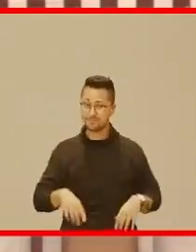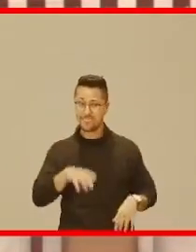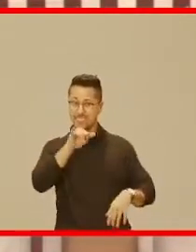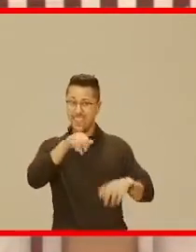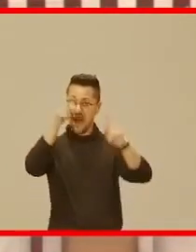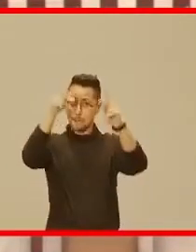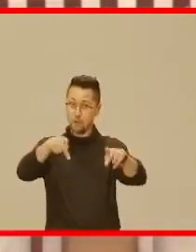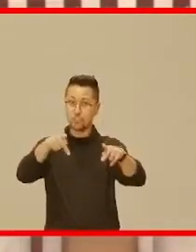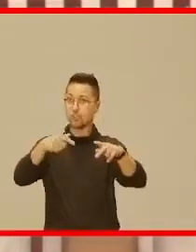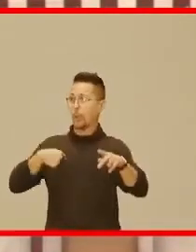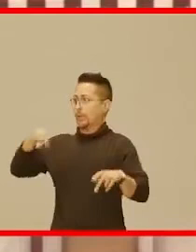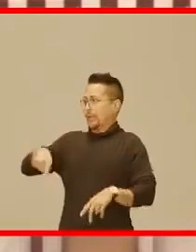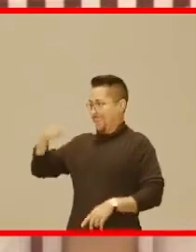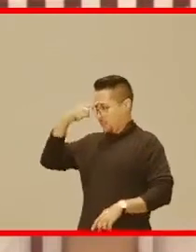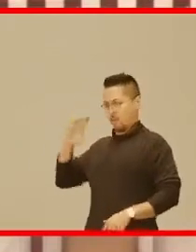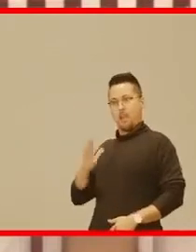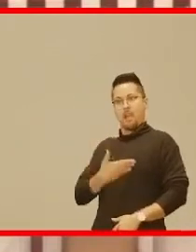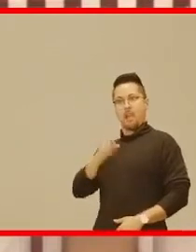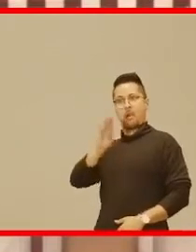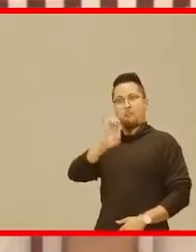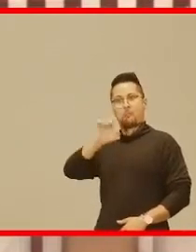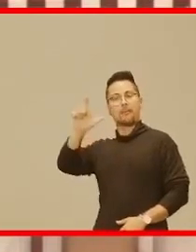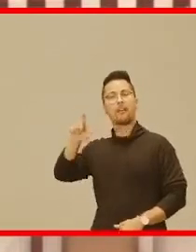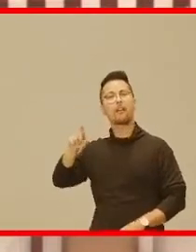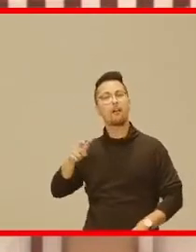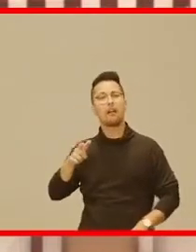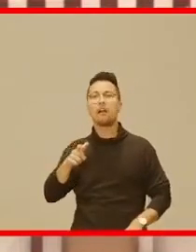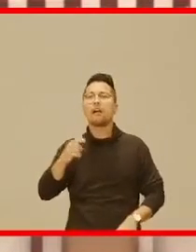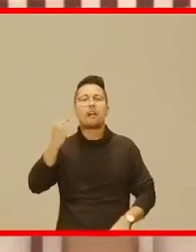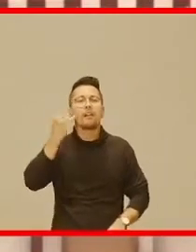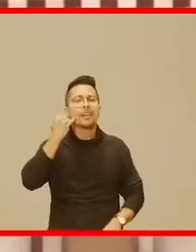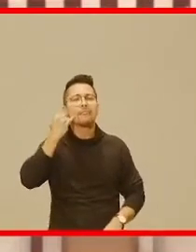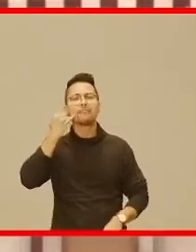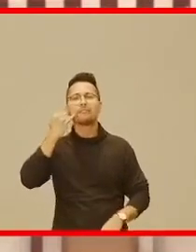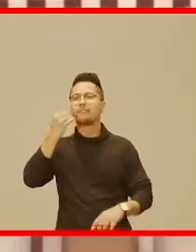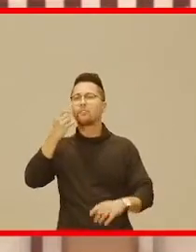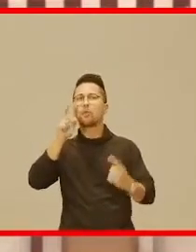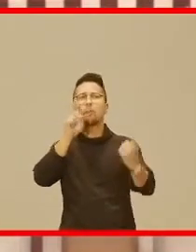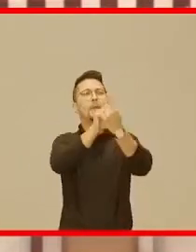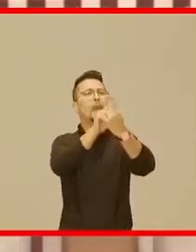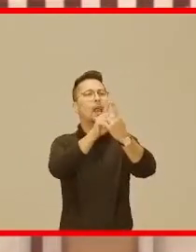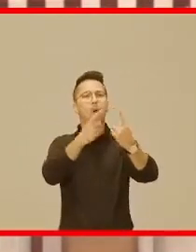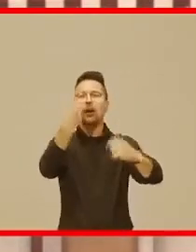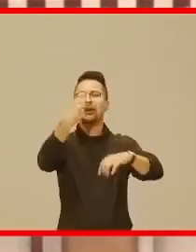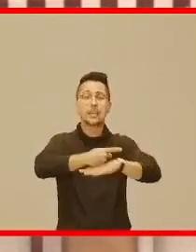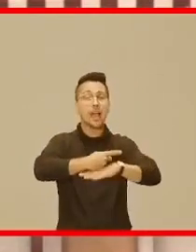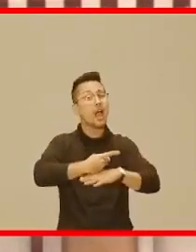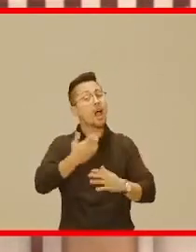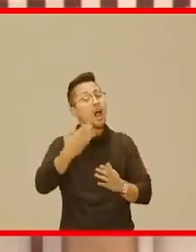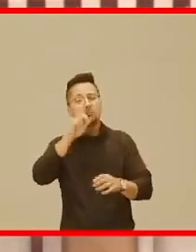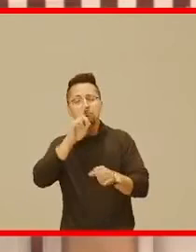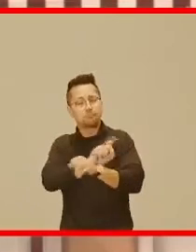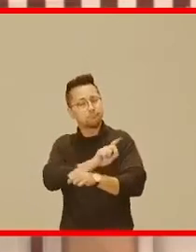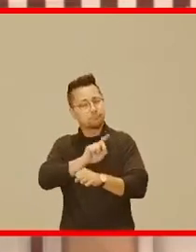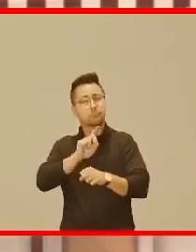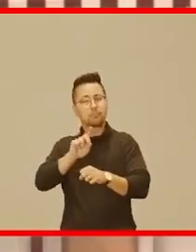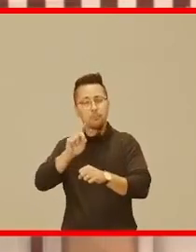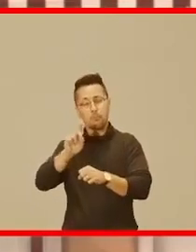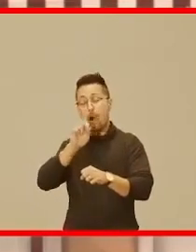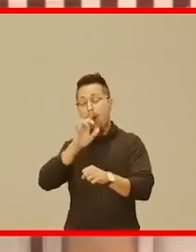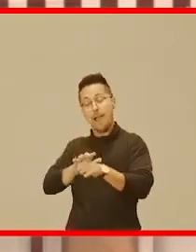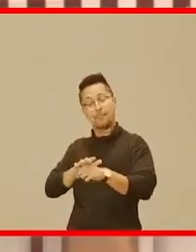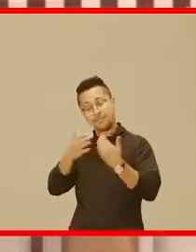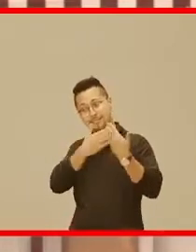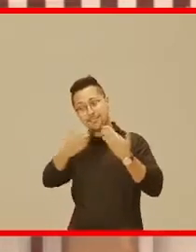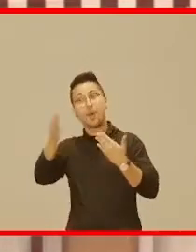for our bill. right. So like anybody that you meet in the process, I guarantee you will meet them again. So just always just try your best to be as kind as you can.